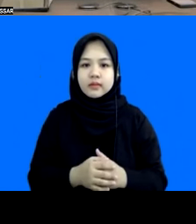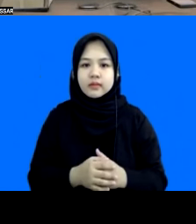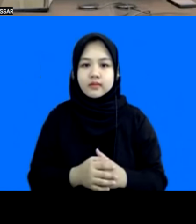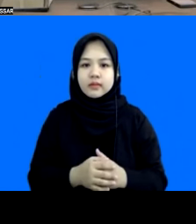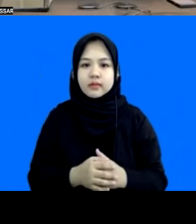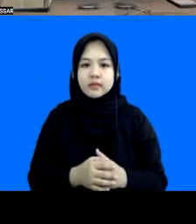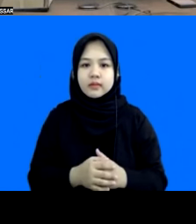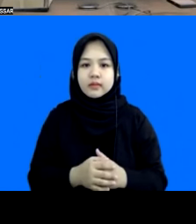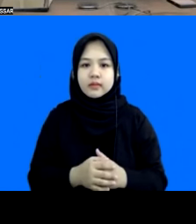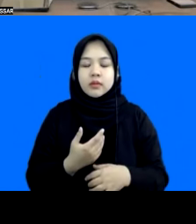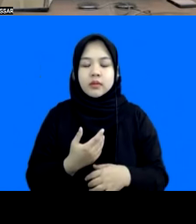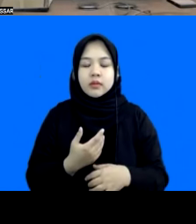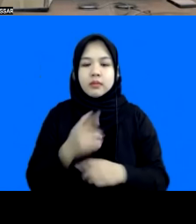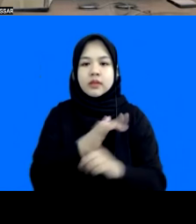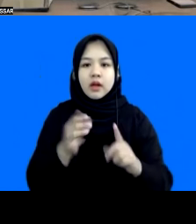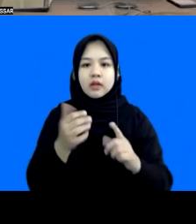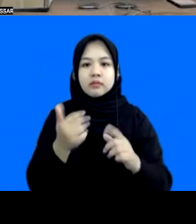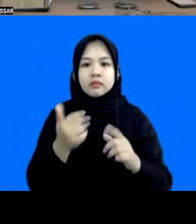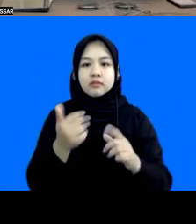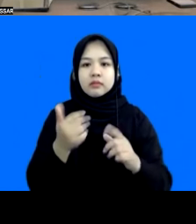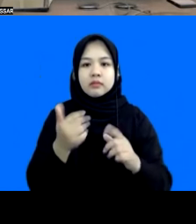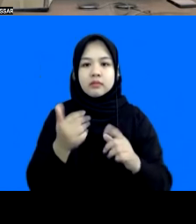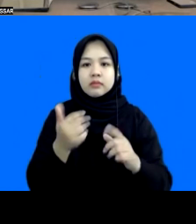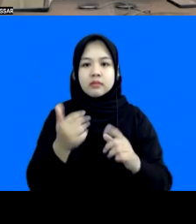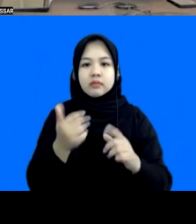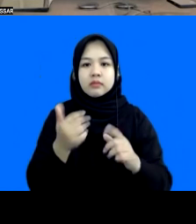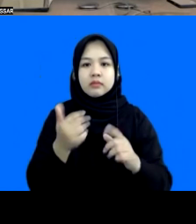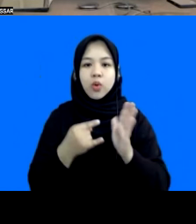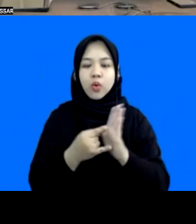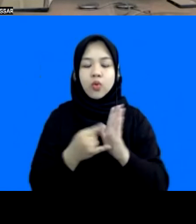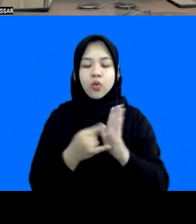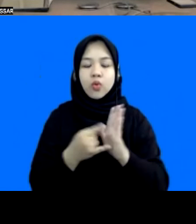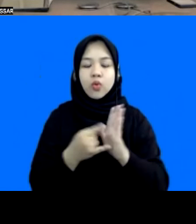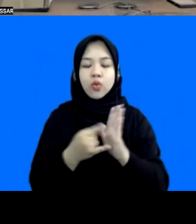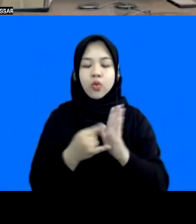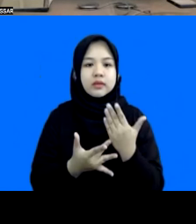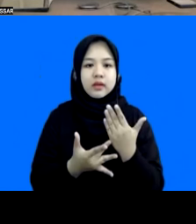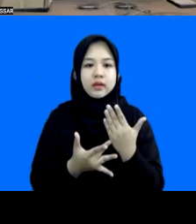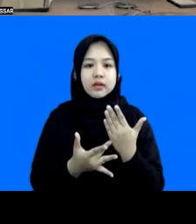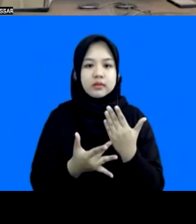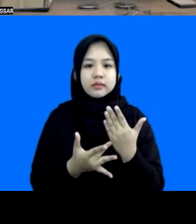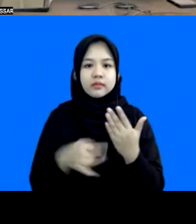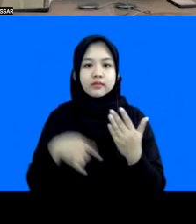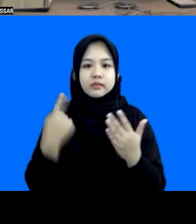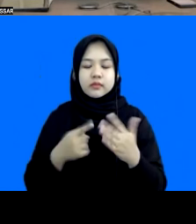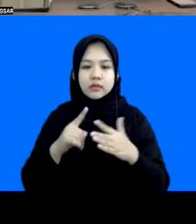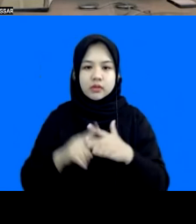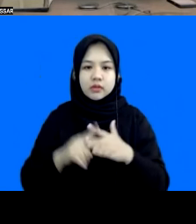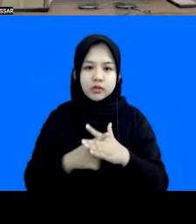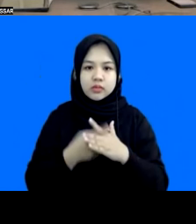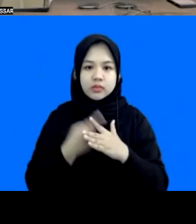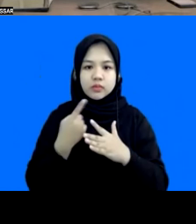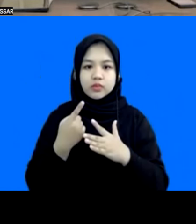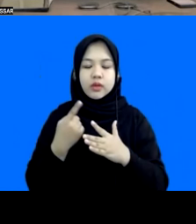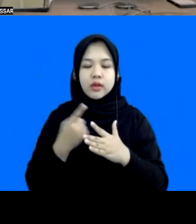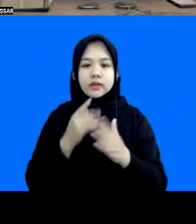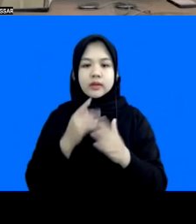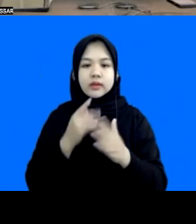activities. So we think of how our society can embrace digitalization.